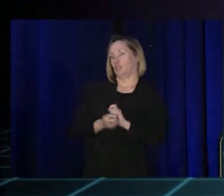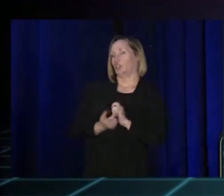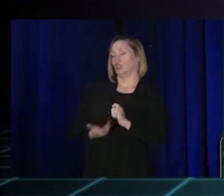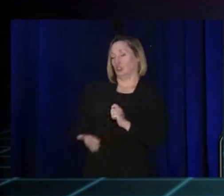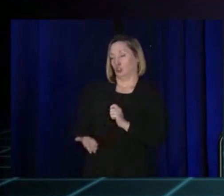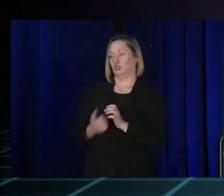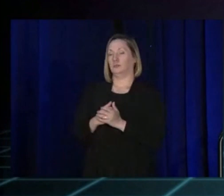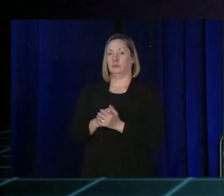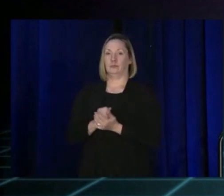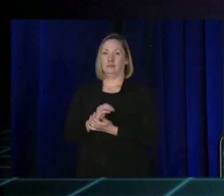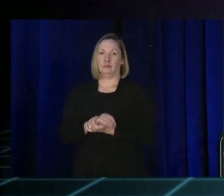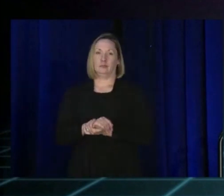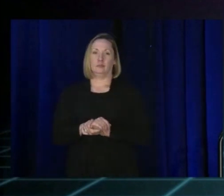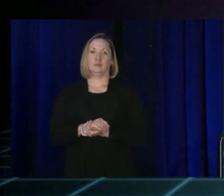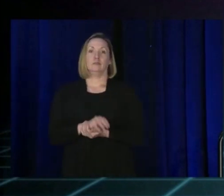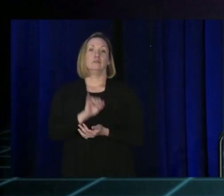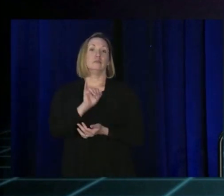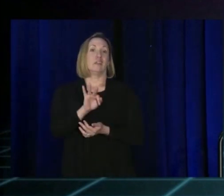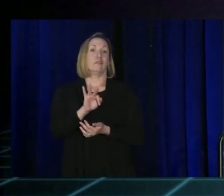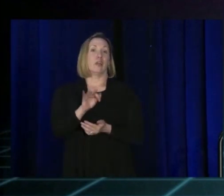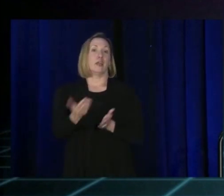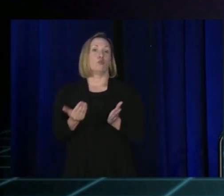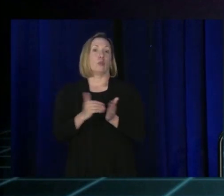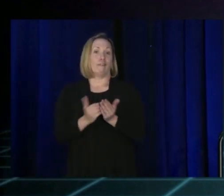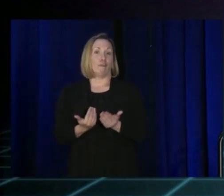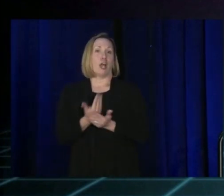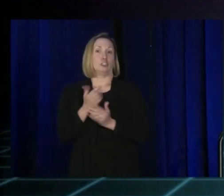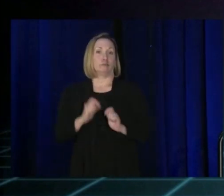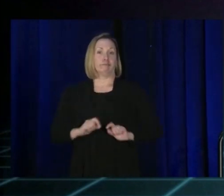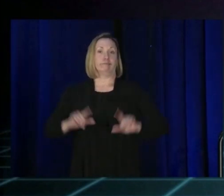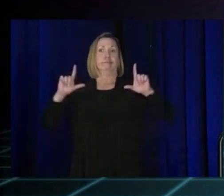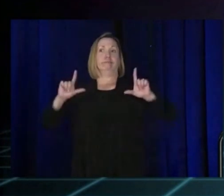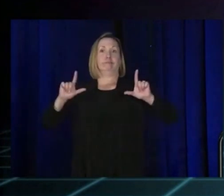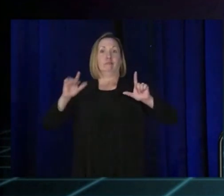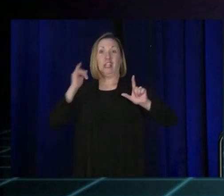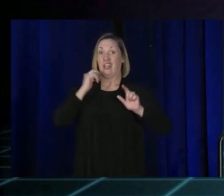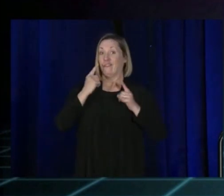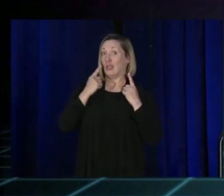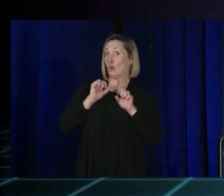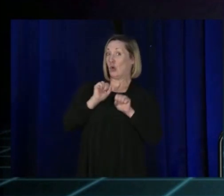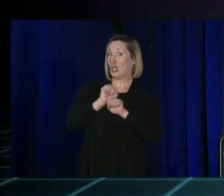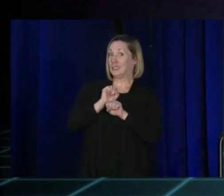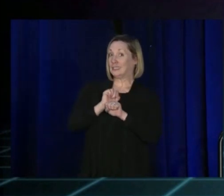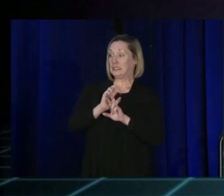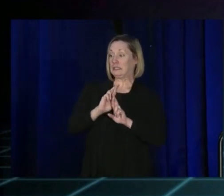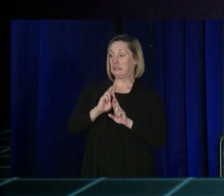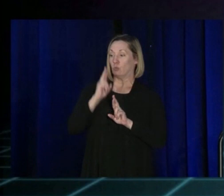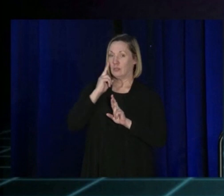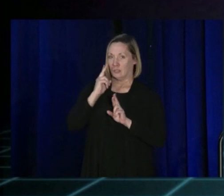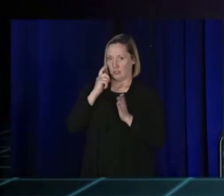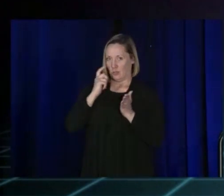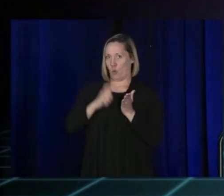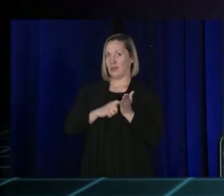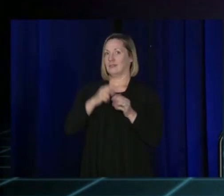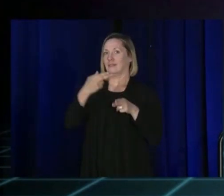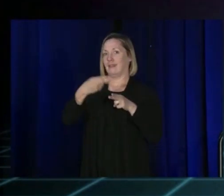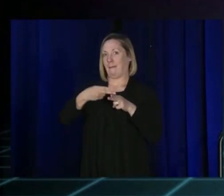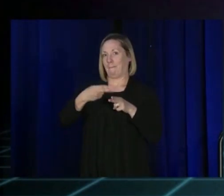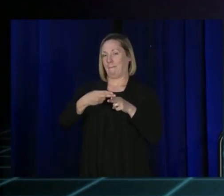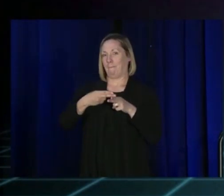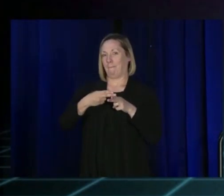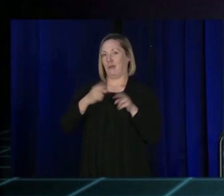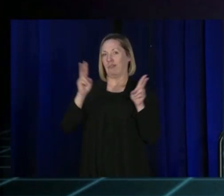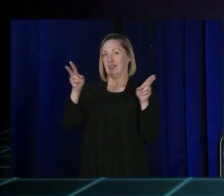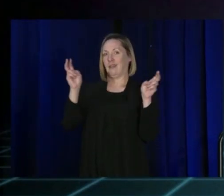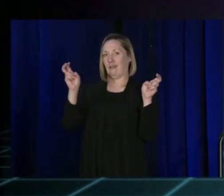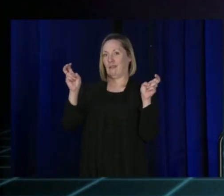it, and if I refresh and everything works appropriately, we'll see that the name of the title